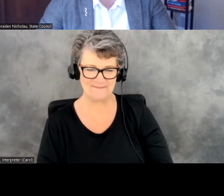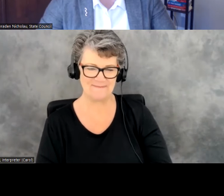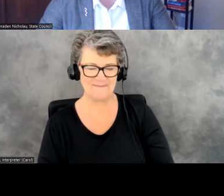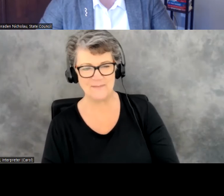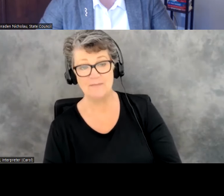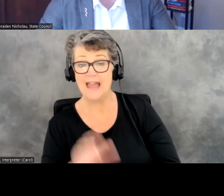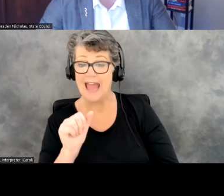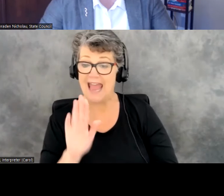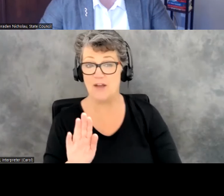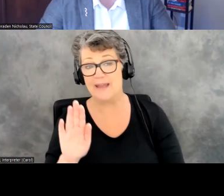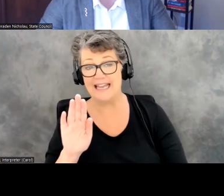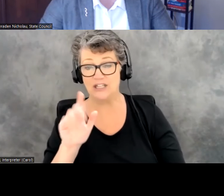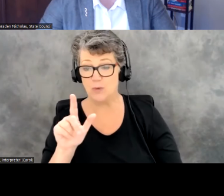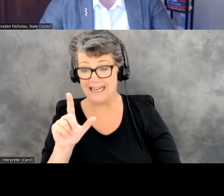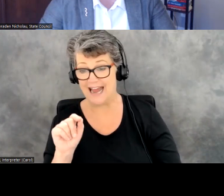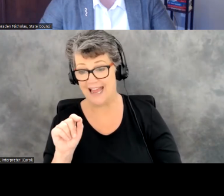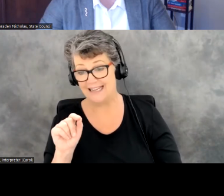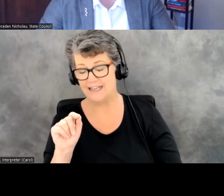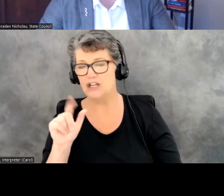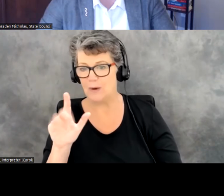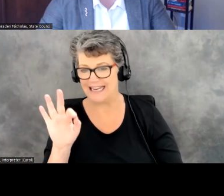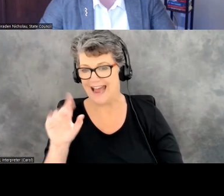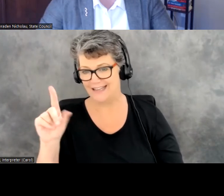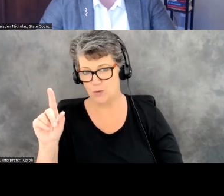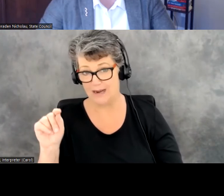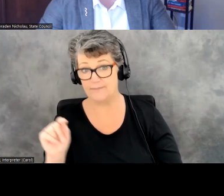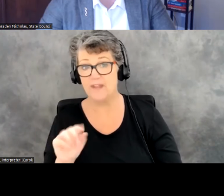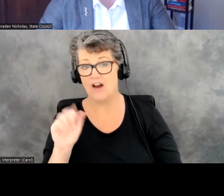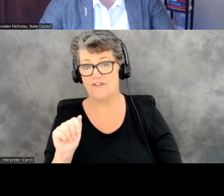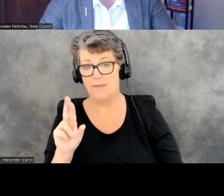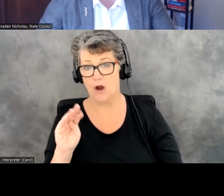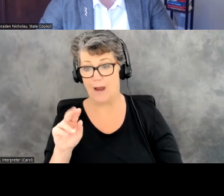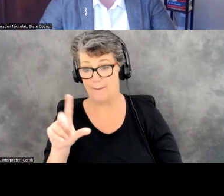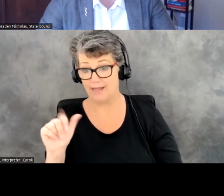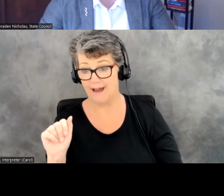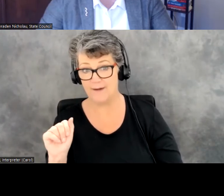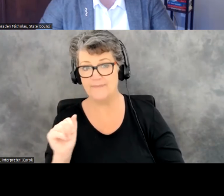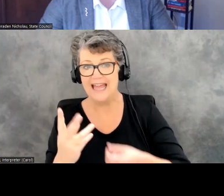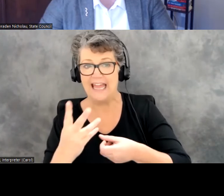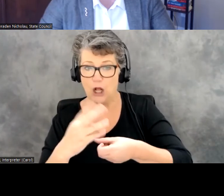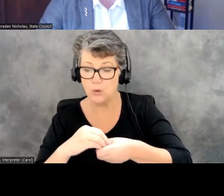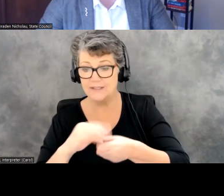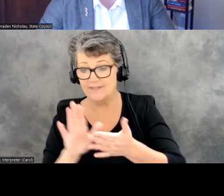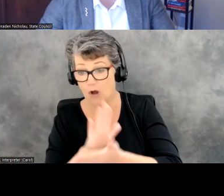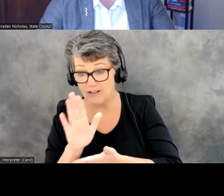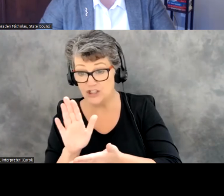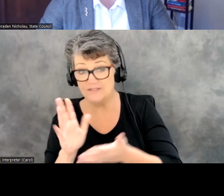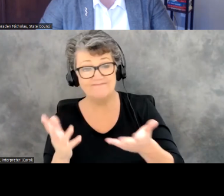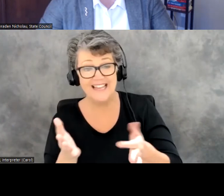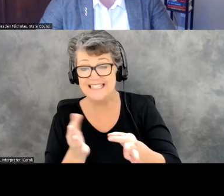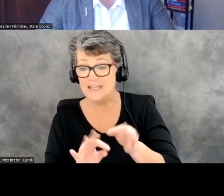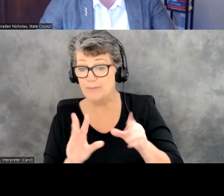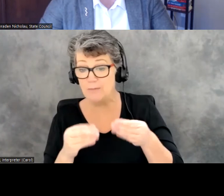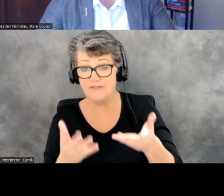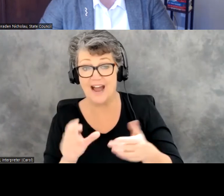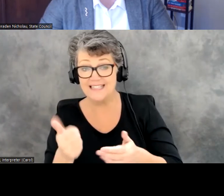AB 2920 is by Assemblymember Ramdula. This is an inclusive college. It simply provided